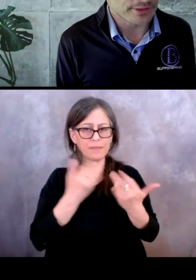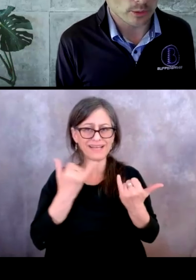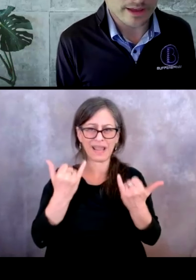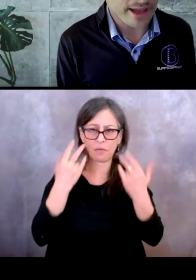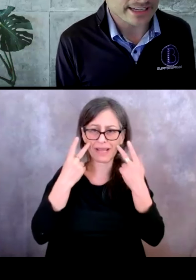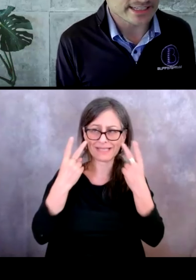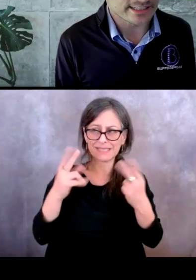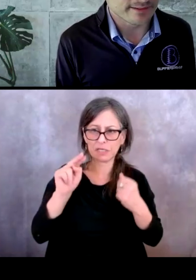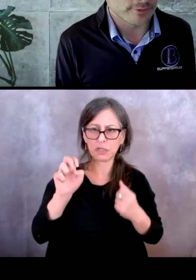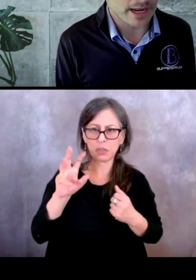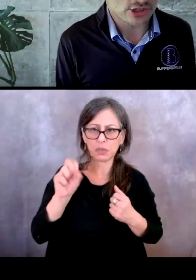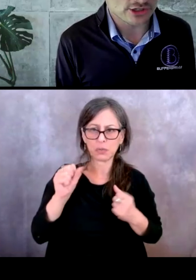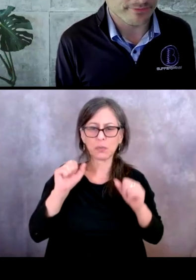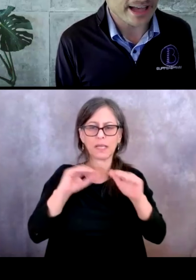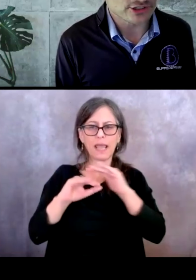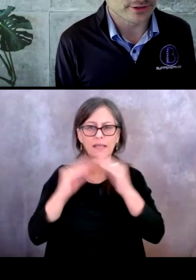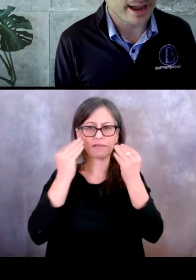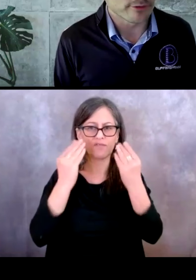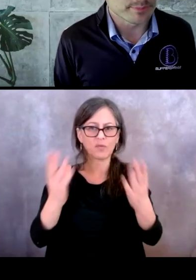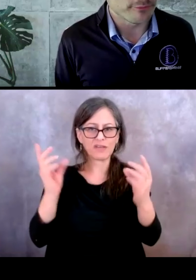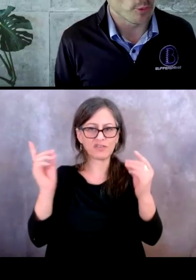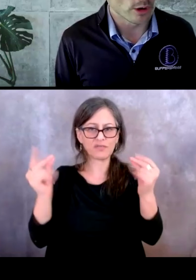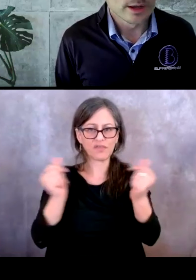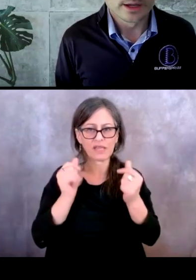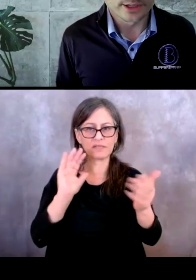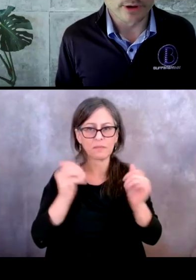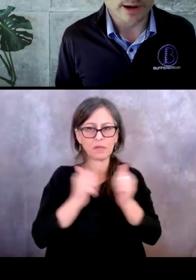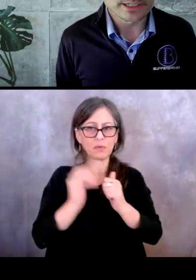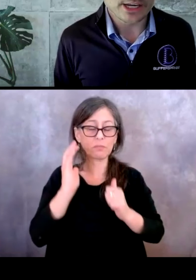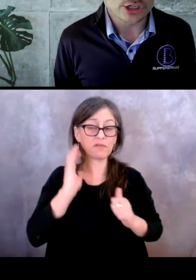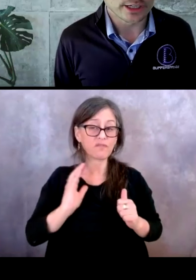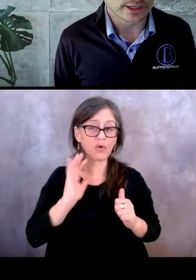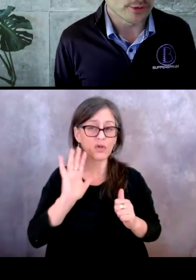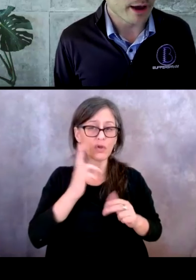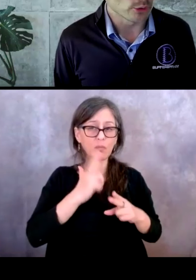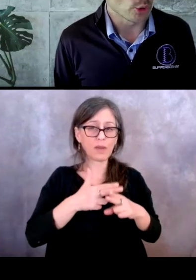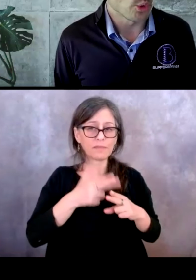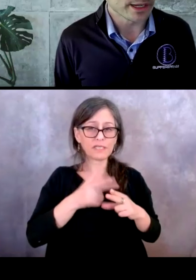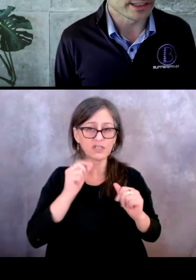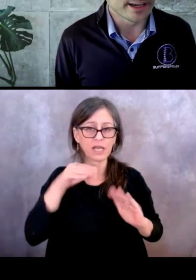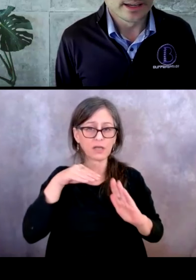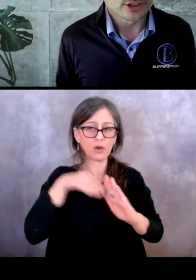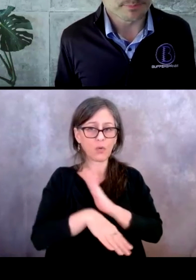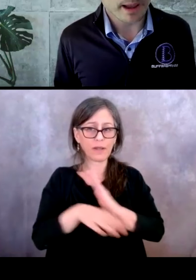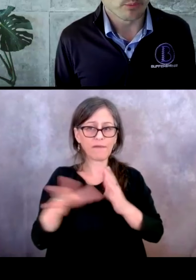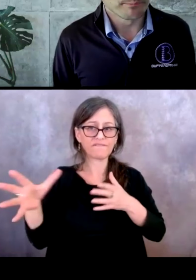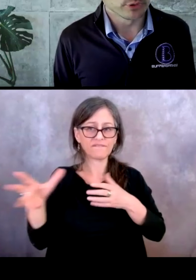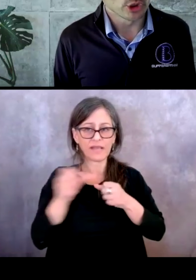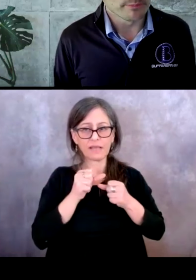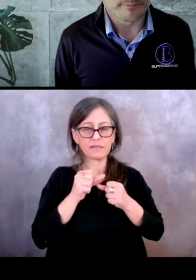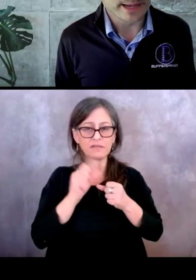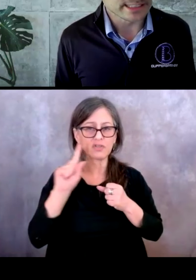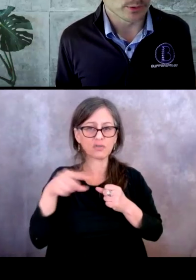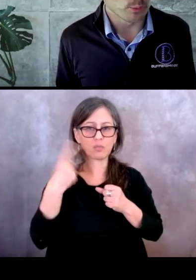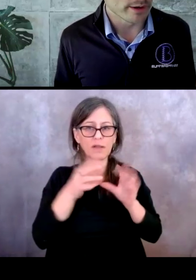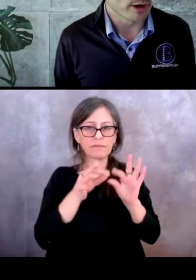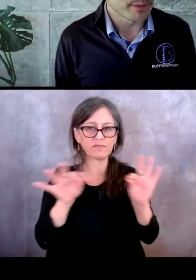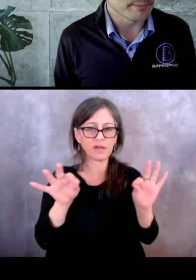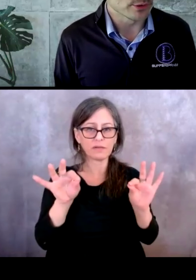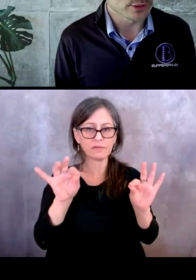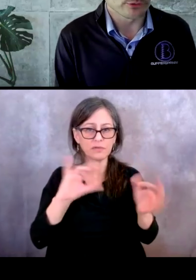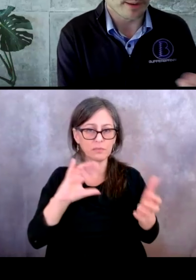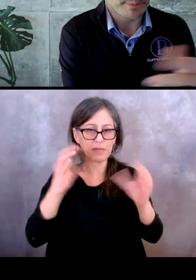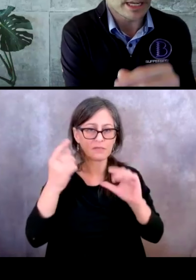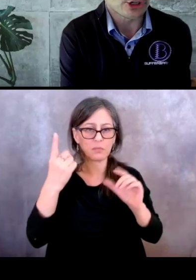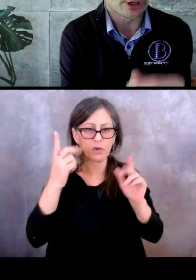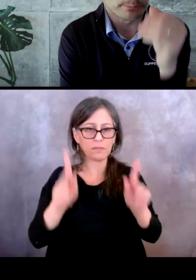is out there. We have access to information faster than ever before. Your reputation can go down quickly just by one blurb of messing with one of our